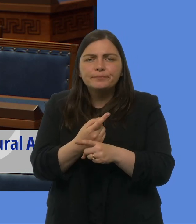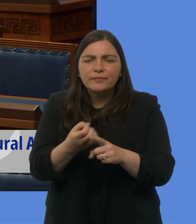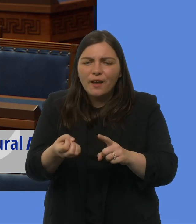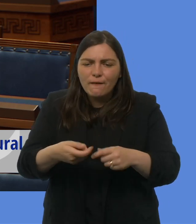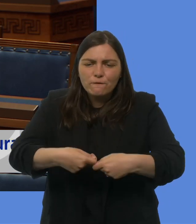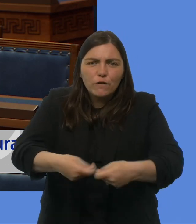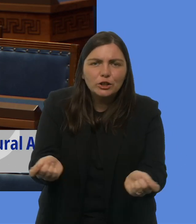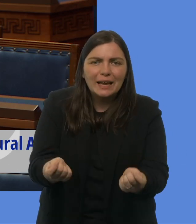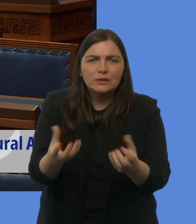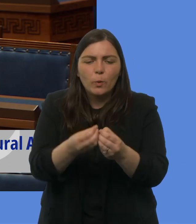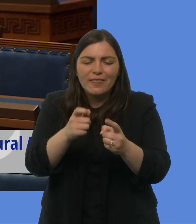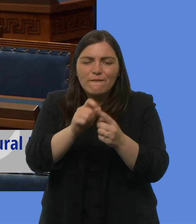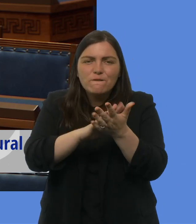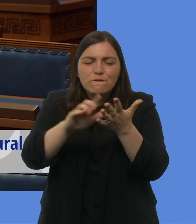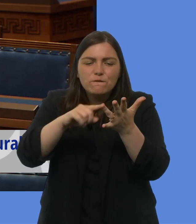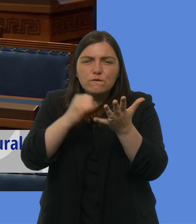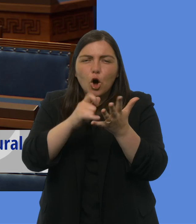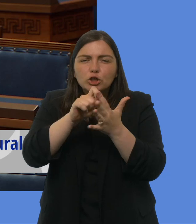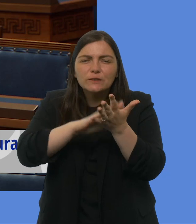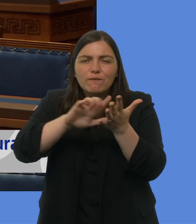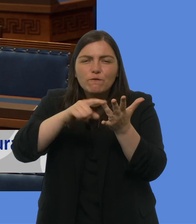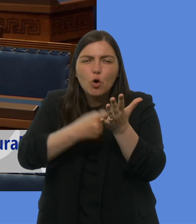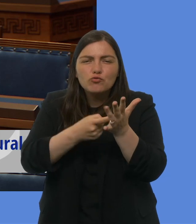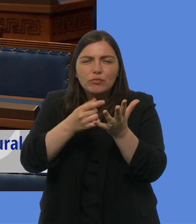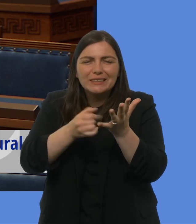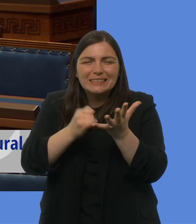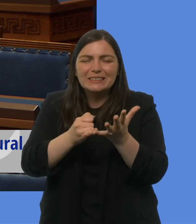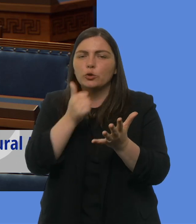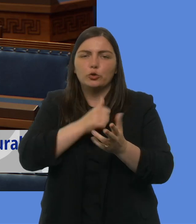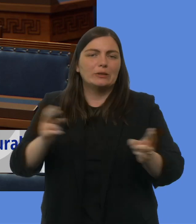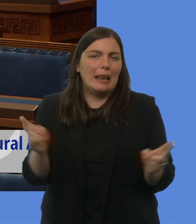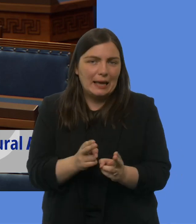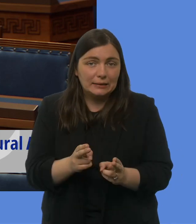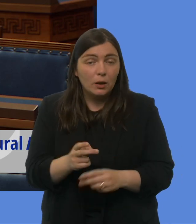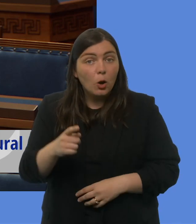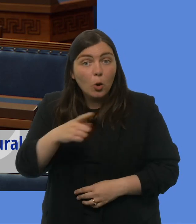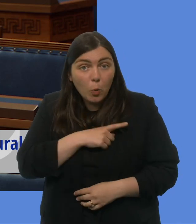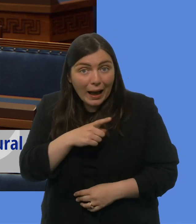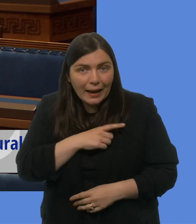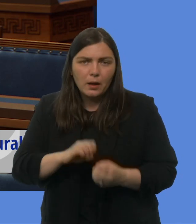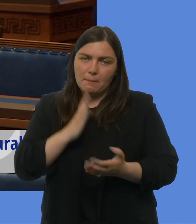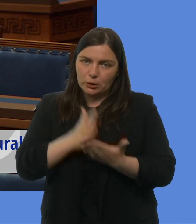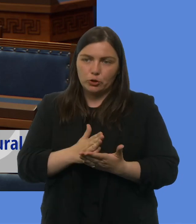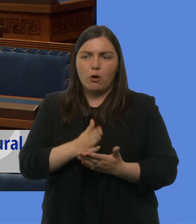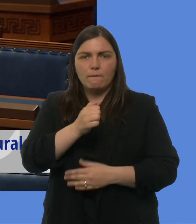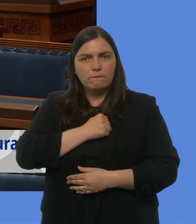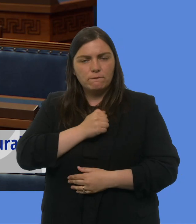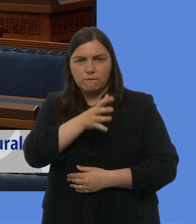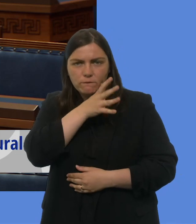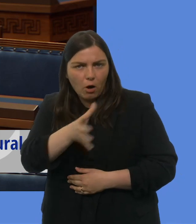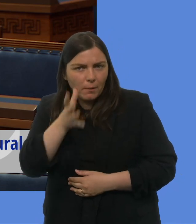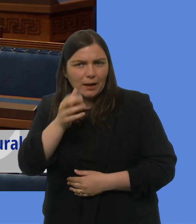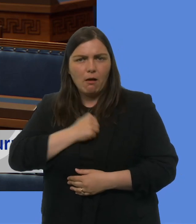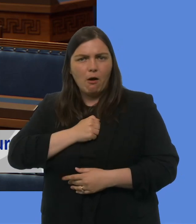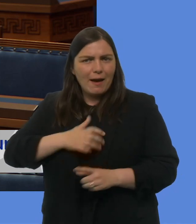directly arising from the action plan. This is about putting farming and our environment on a sustainable footing. Previous scientific